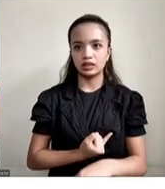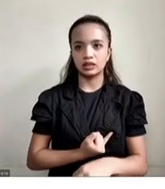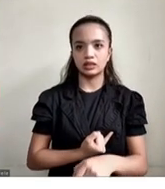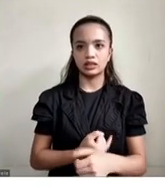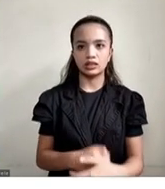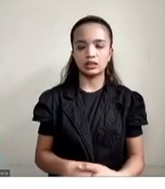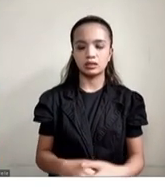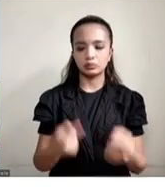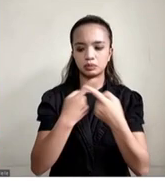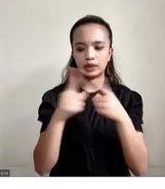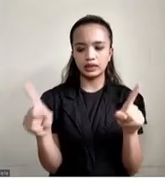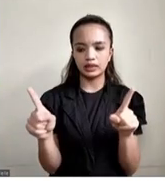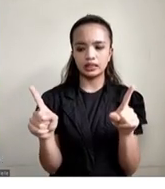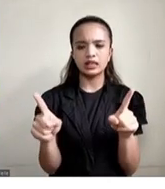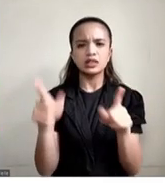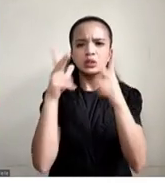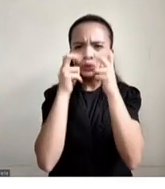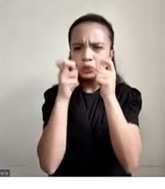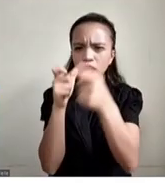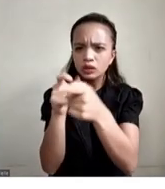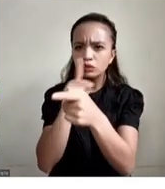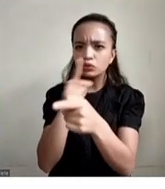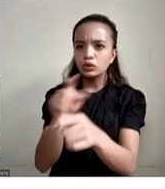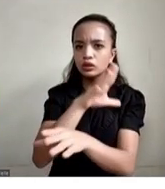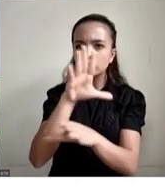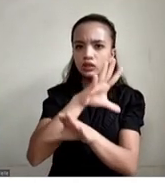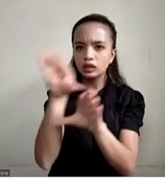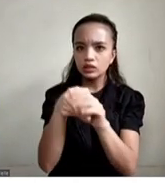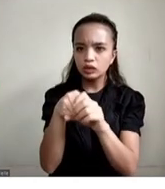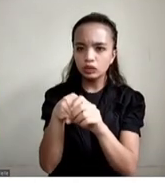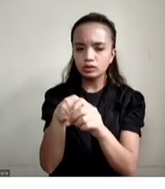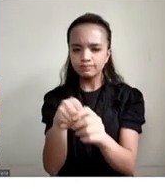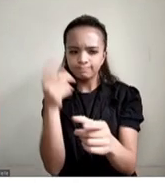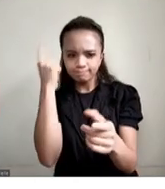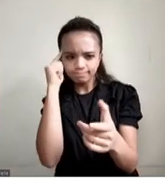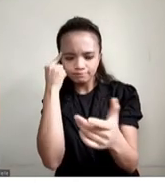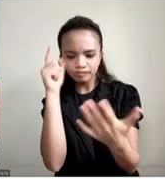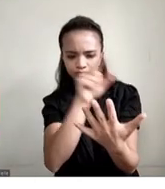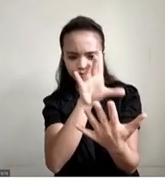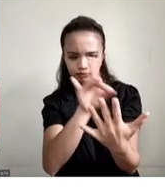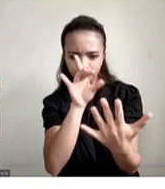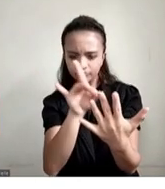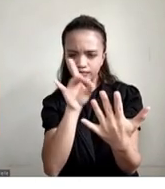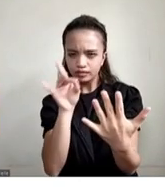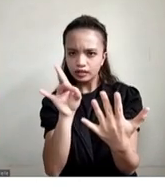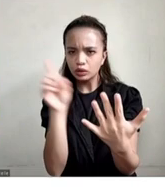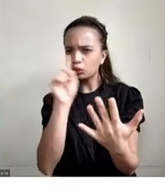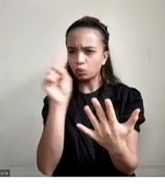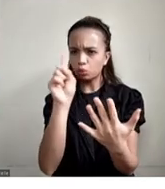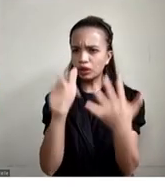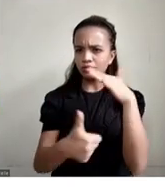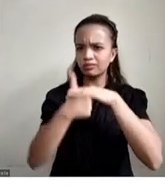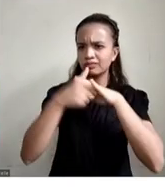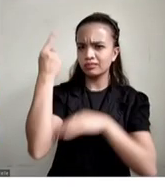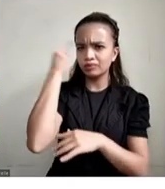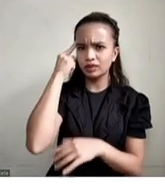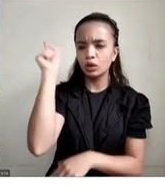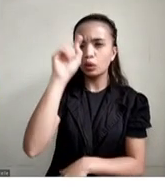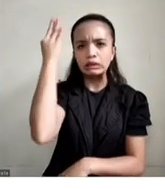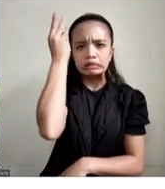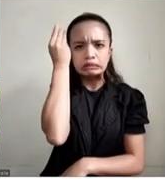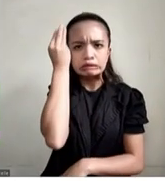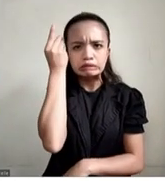But first, when you heard that you were actually being considered, what went through your mind? What were the thoughts going through your